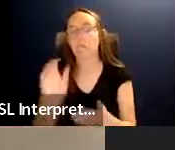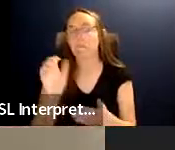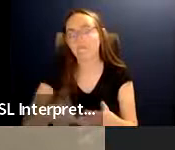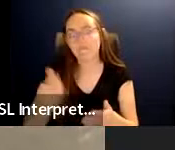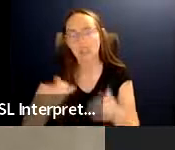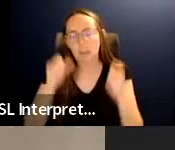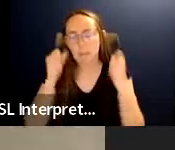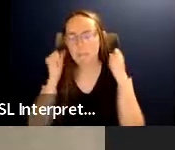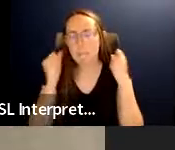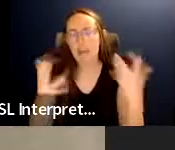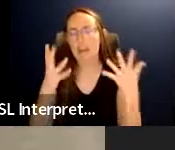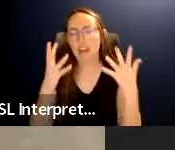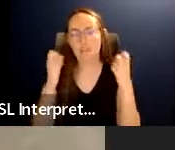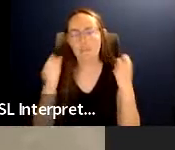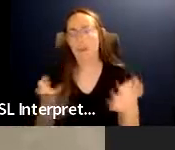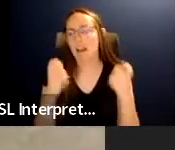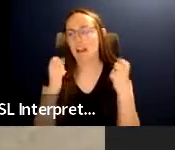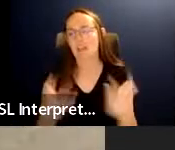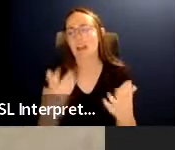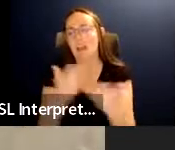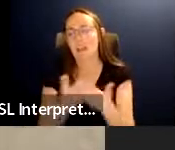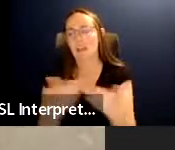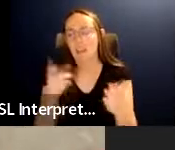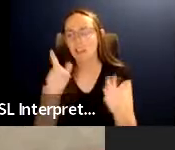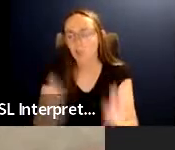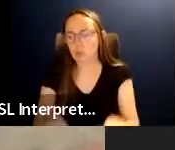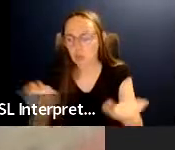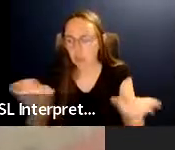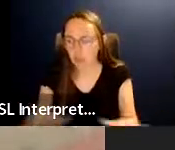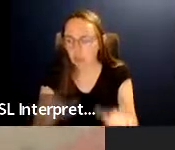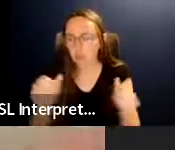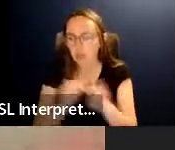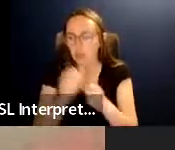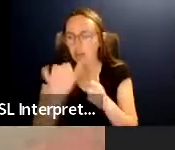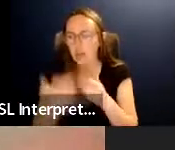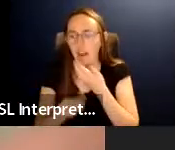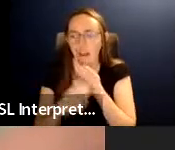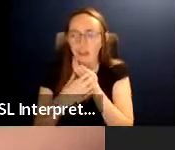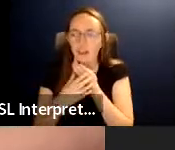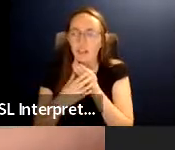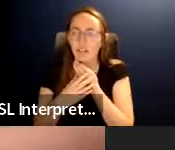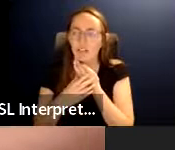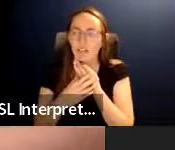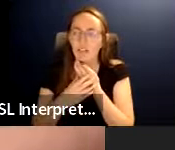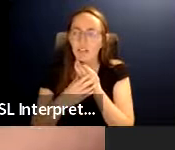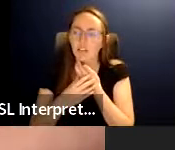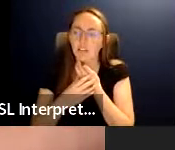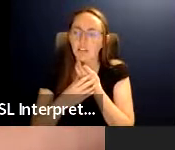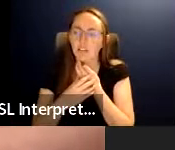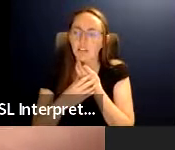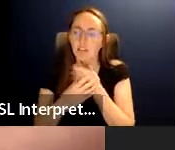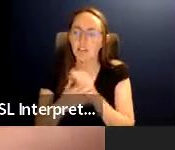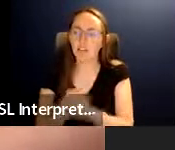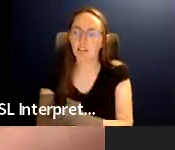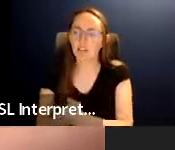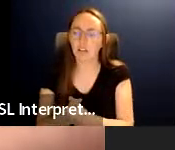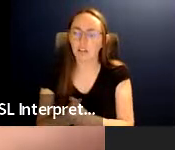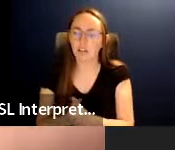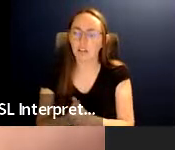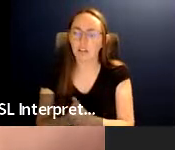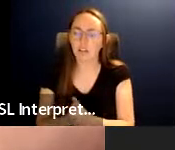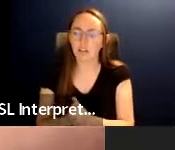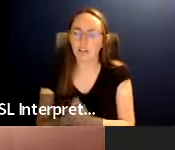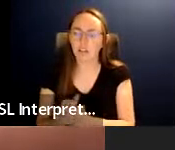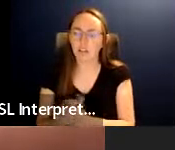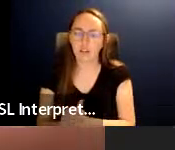of things that you can do with this product. So it's nice and strong, it leaves no residue. It's great for, you